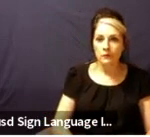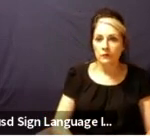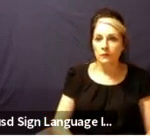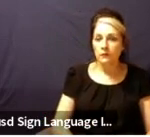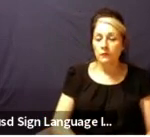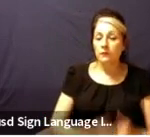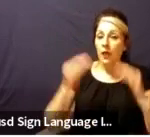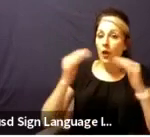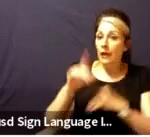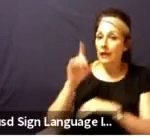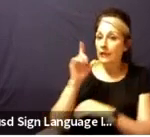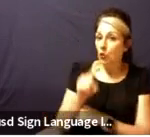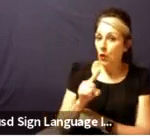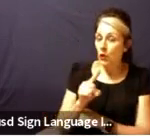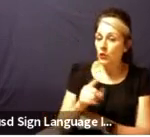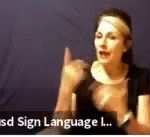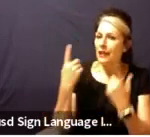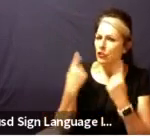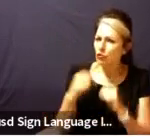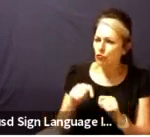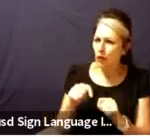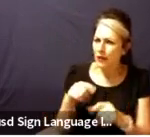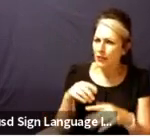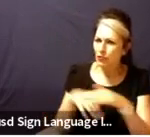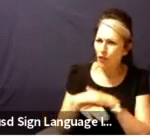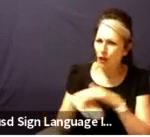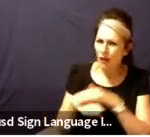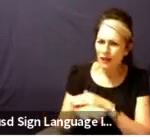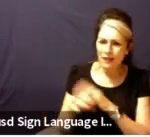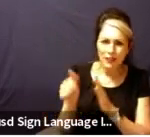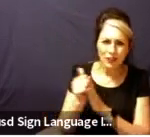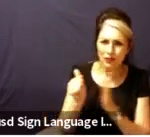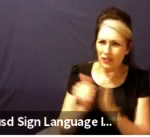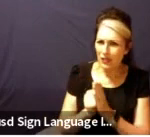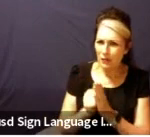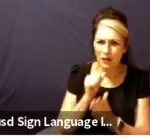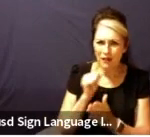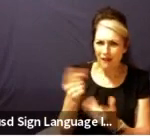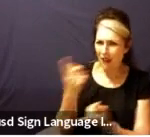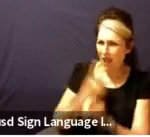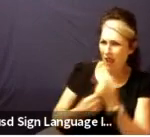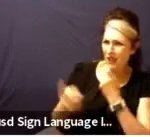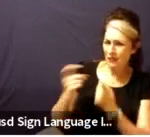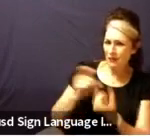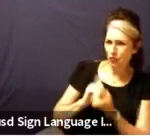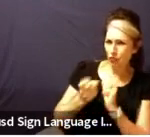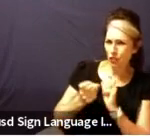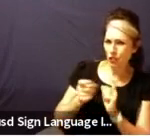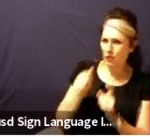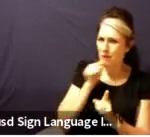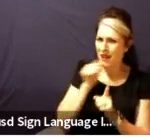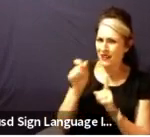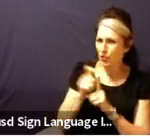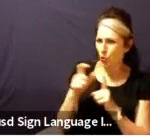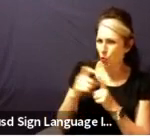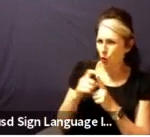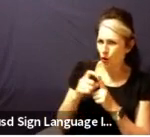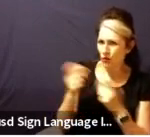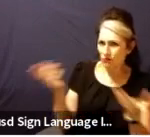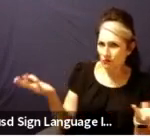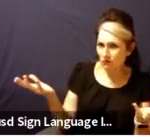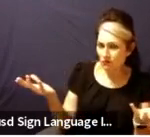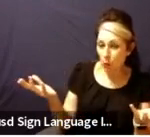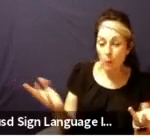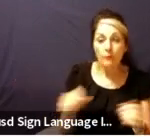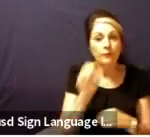Our next question, I tried to log into the account, but it asks me to change the password.